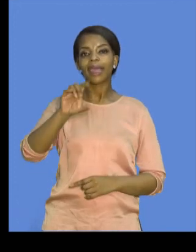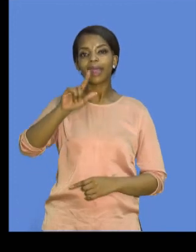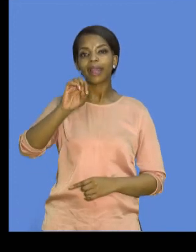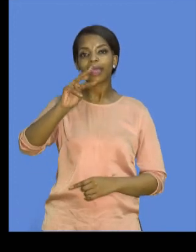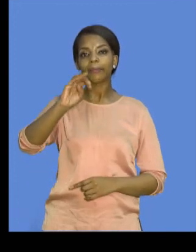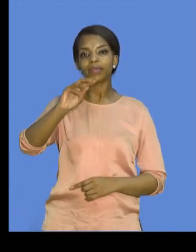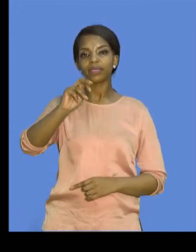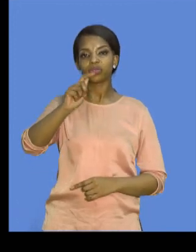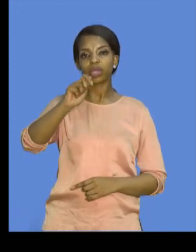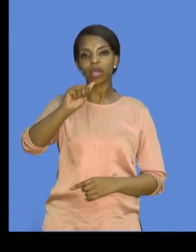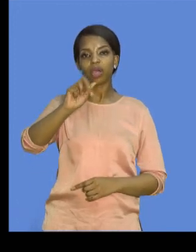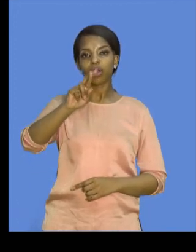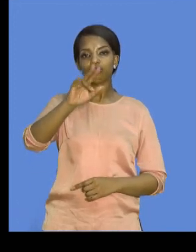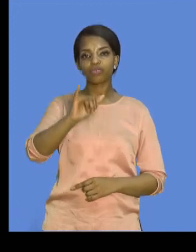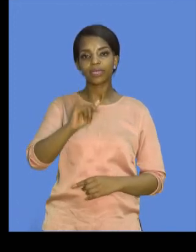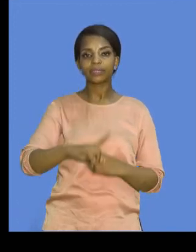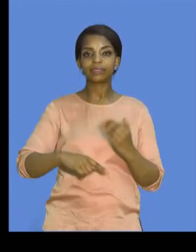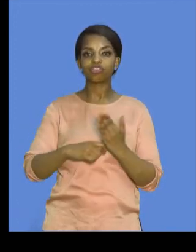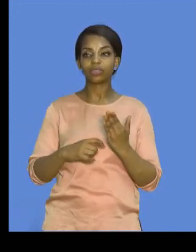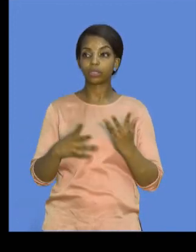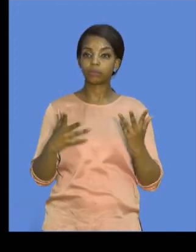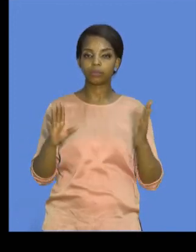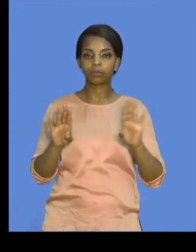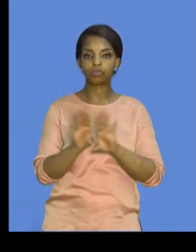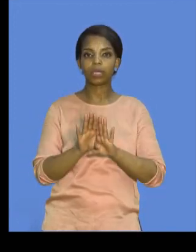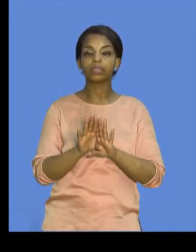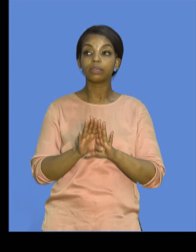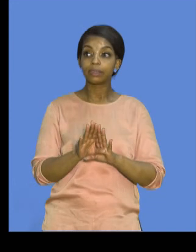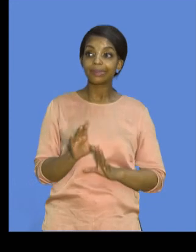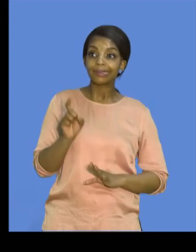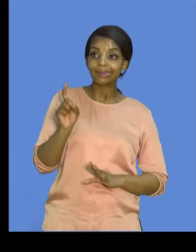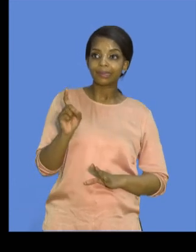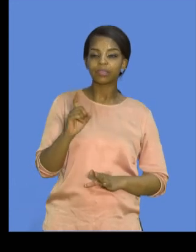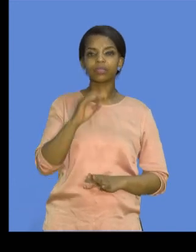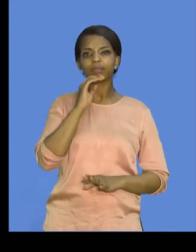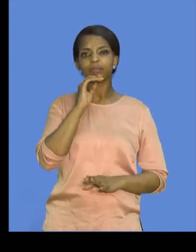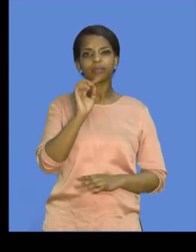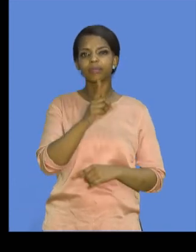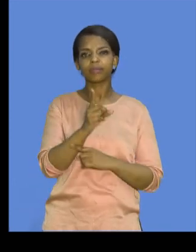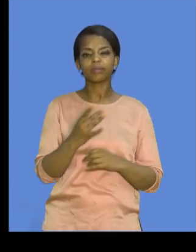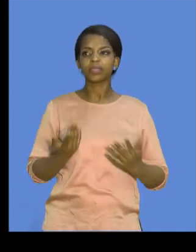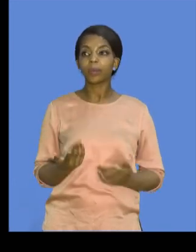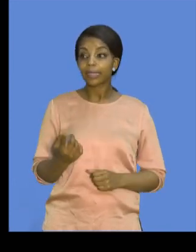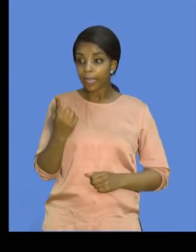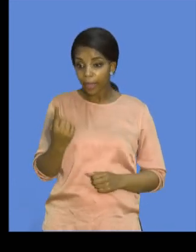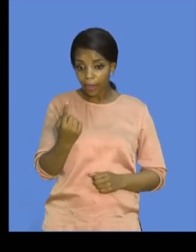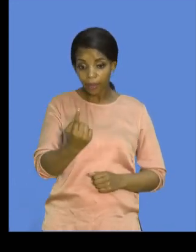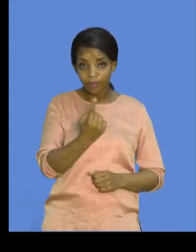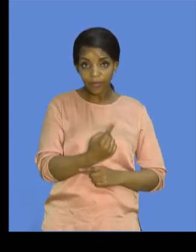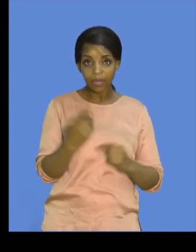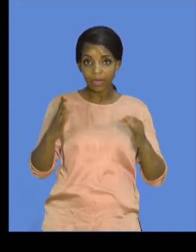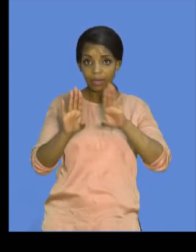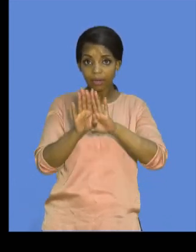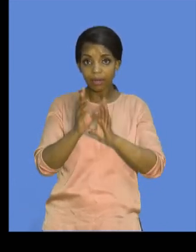is given in this case. So every electron has got that charge. So this principle, what it says to us, every charge that exists is